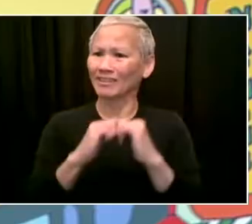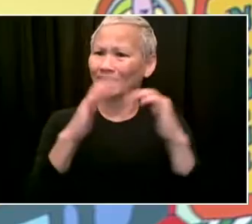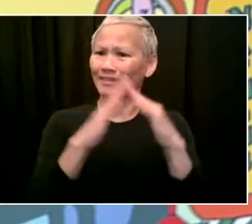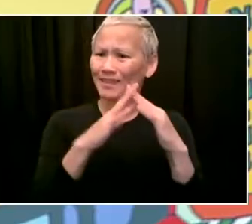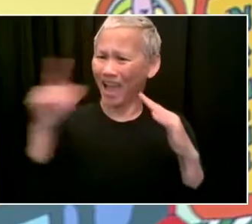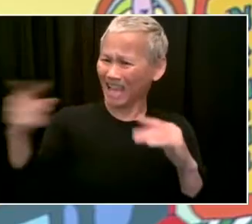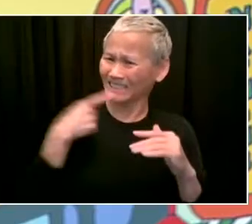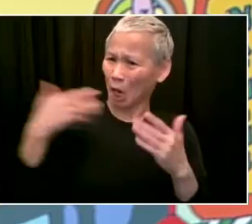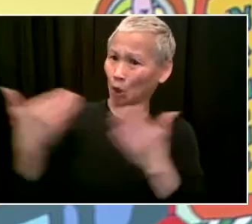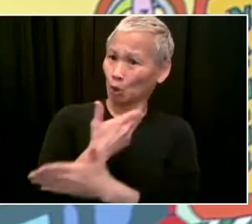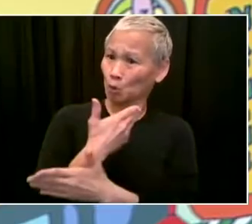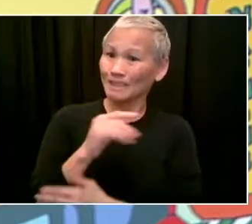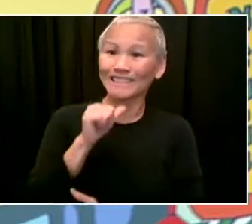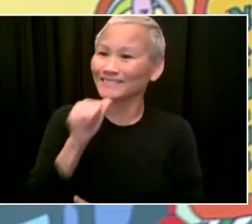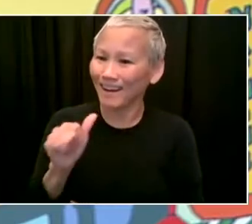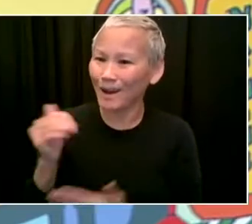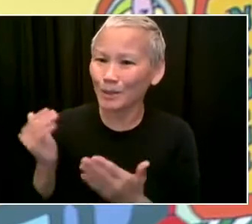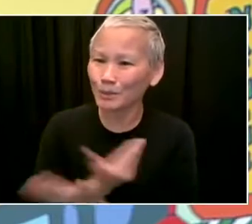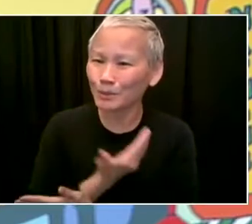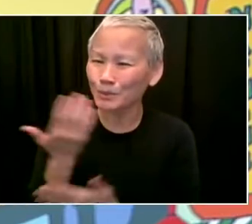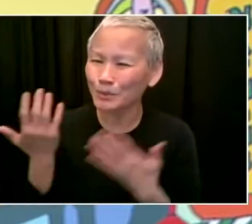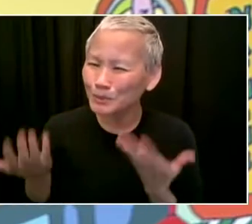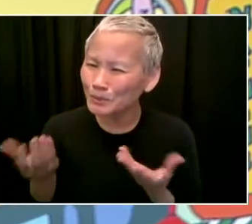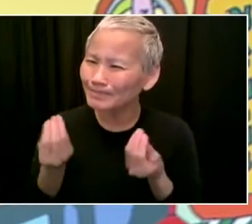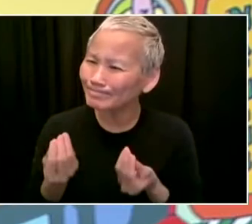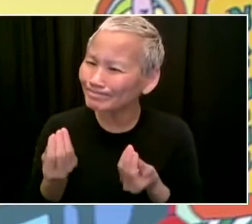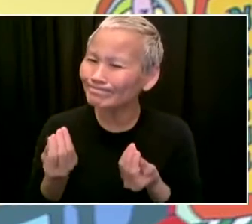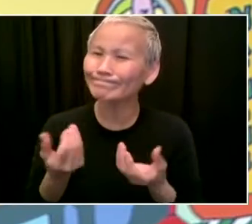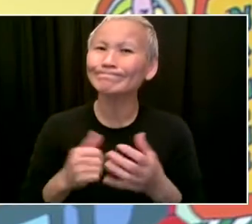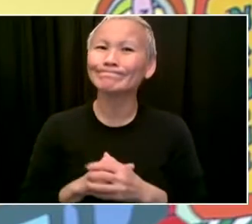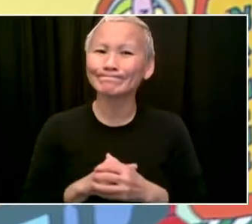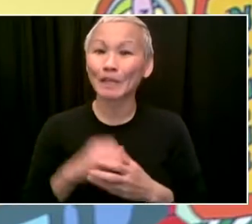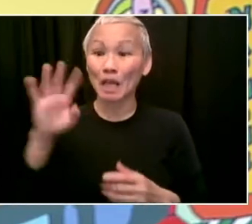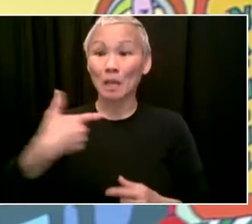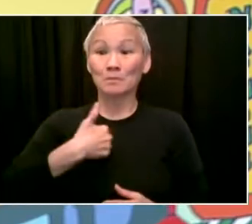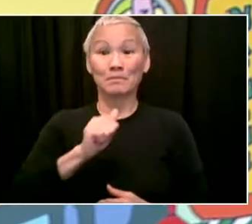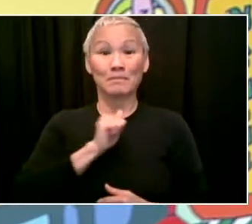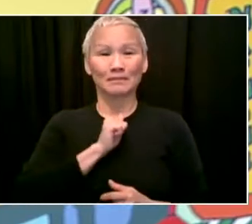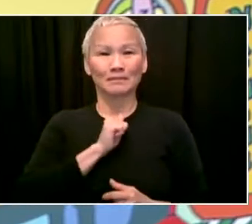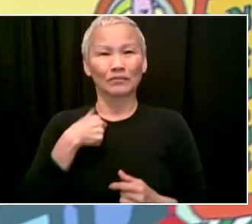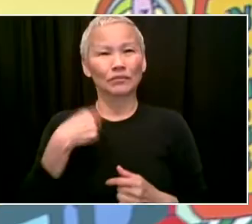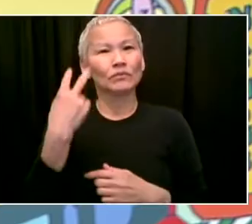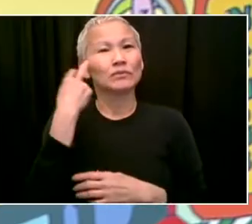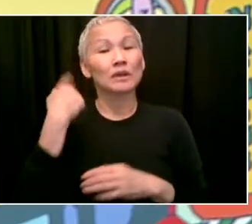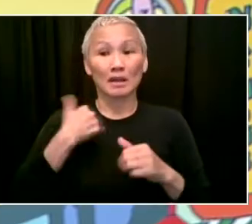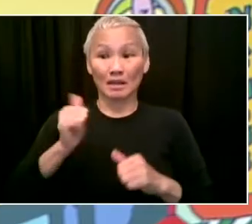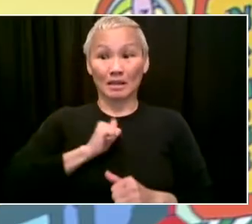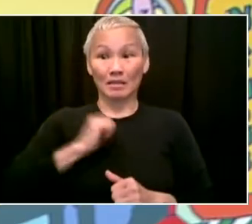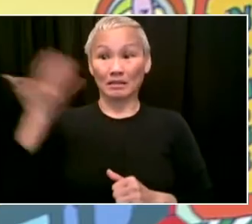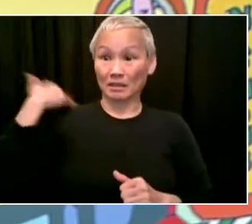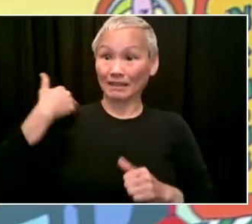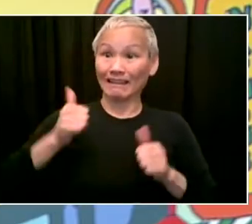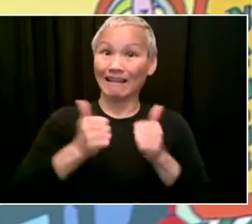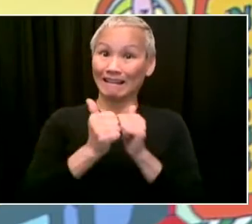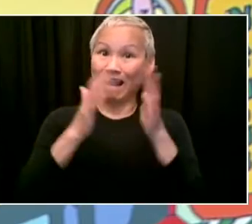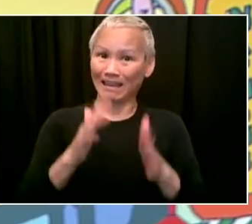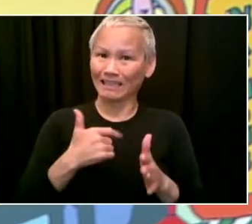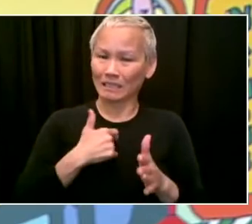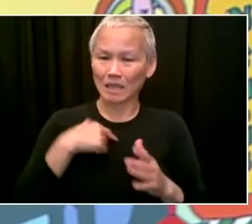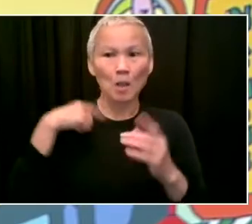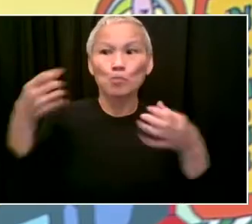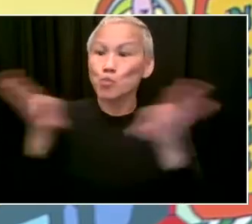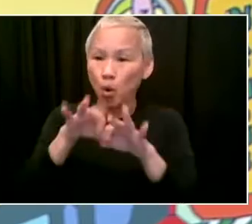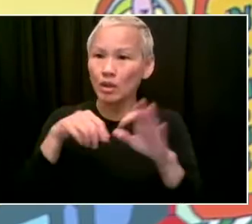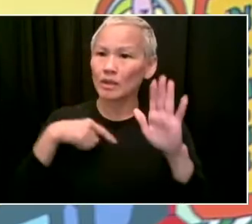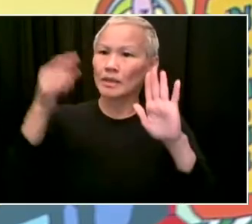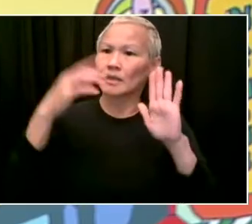ran, I said we're going to tax the wealthy for pre-K for all our children. We're going to end the broken and unconstitutional policy of stop and